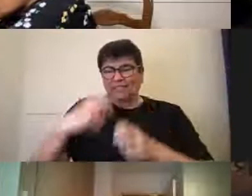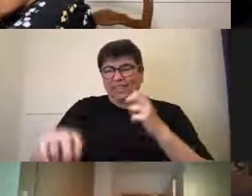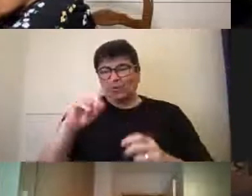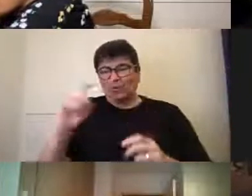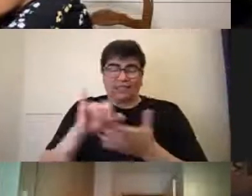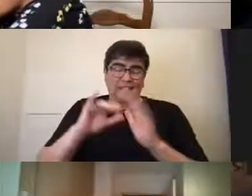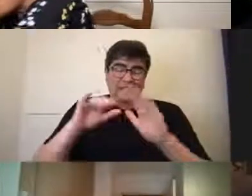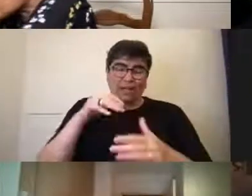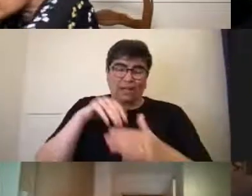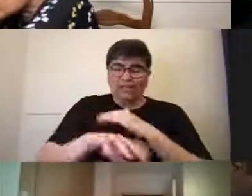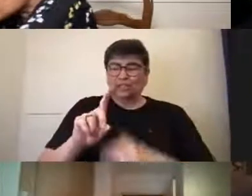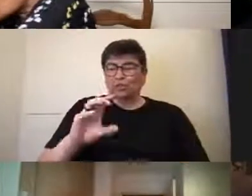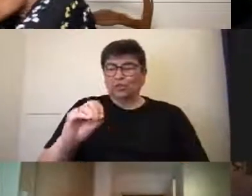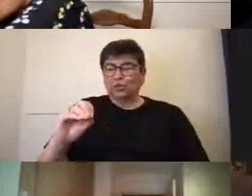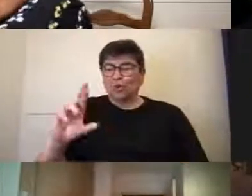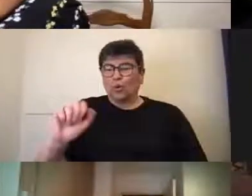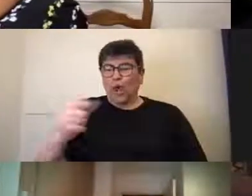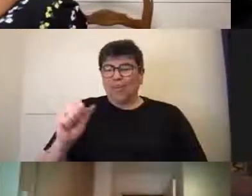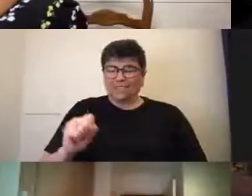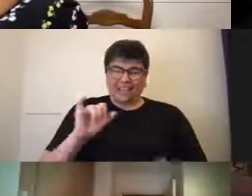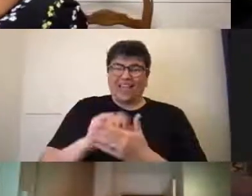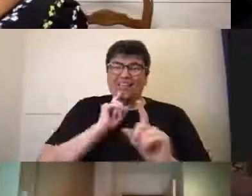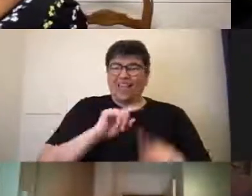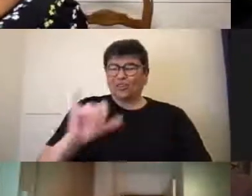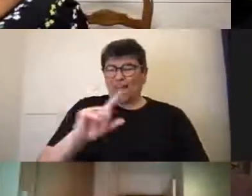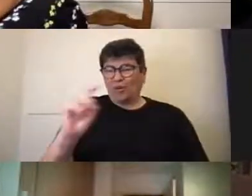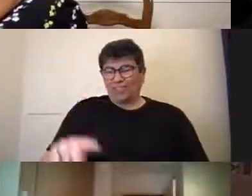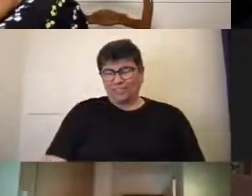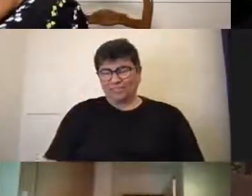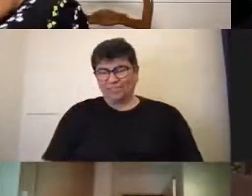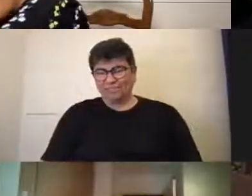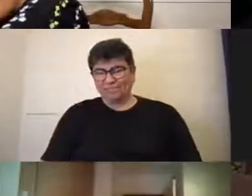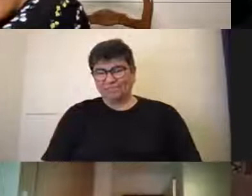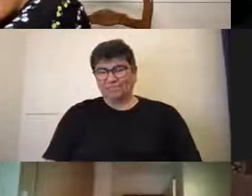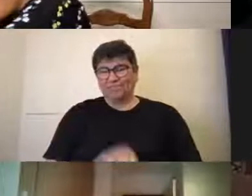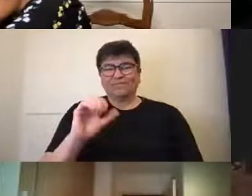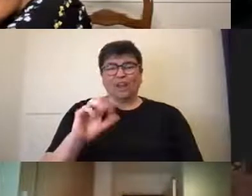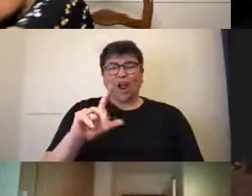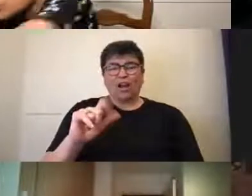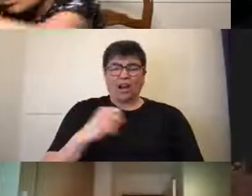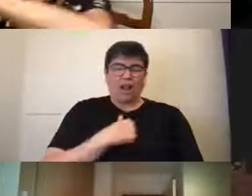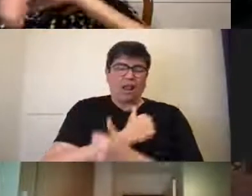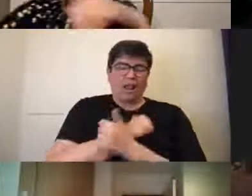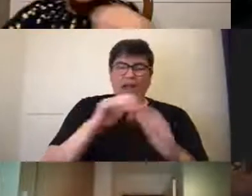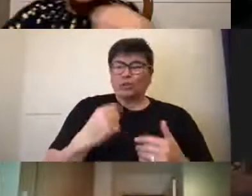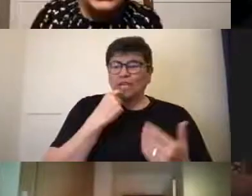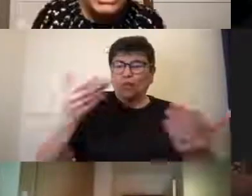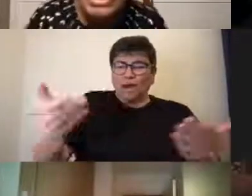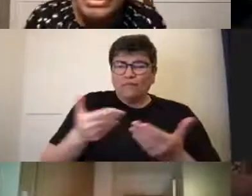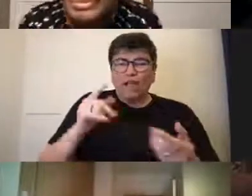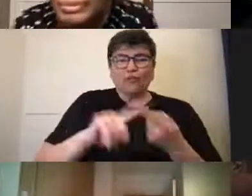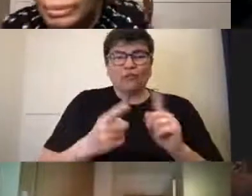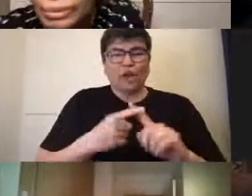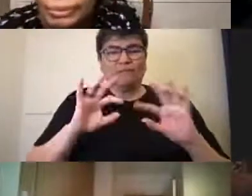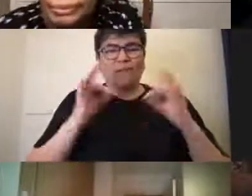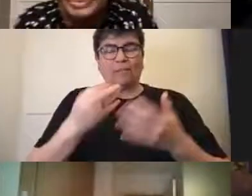So do-rags, that's the answer to that question. I love how you say that. I love how you invited your friend, your family into that